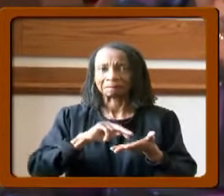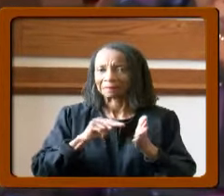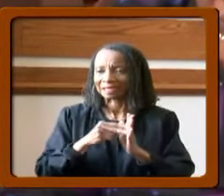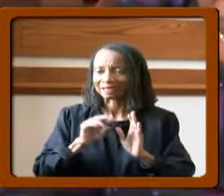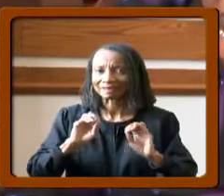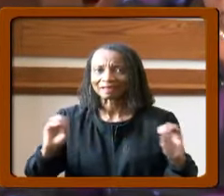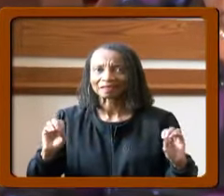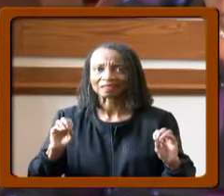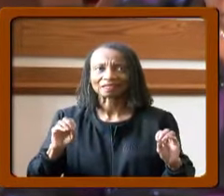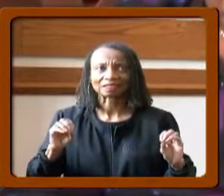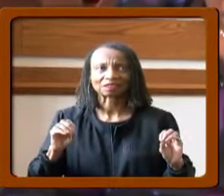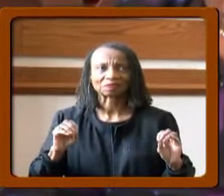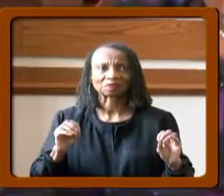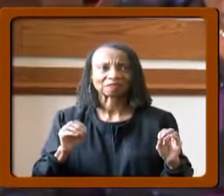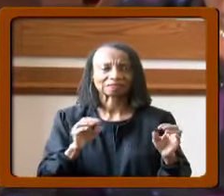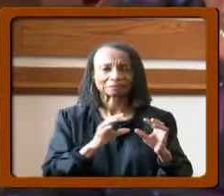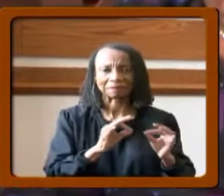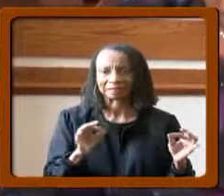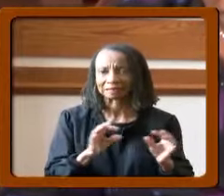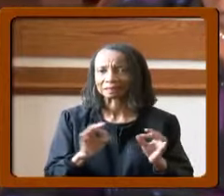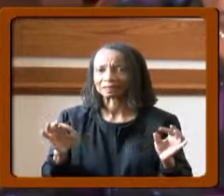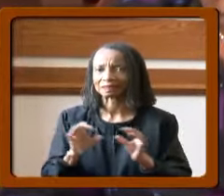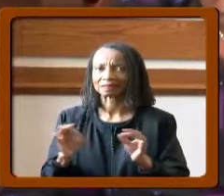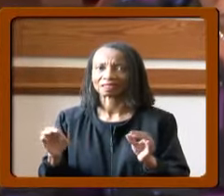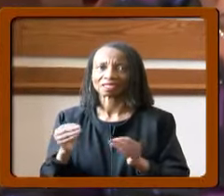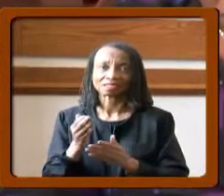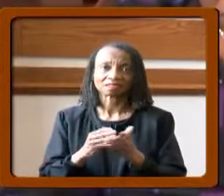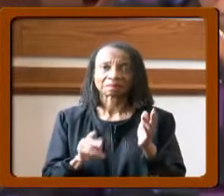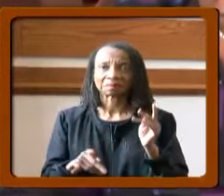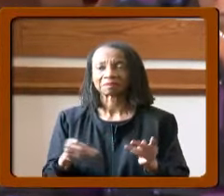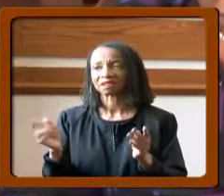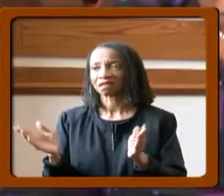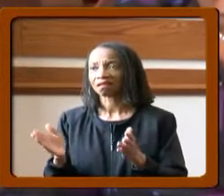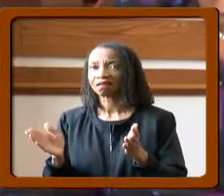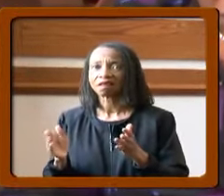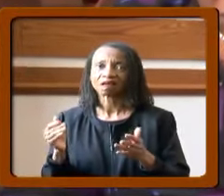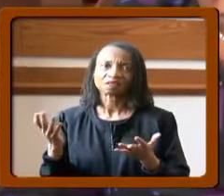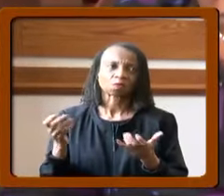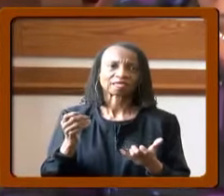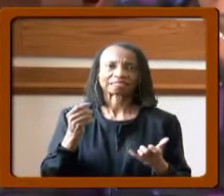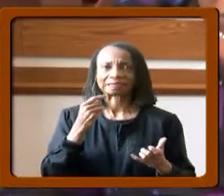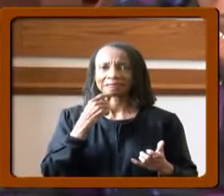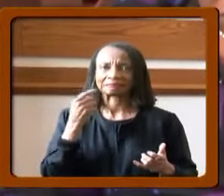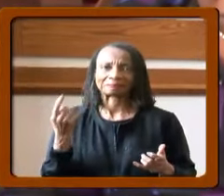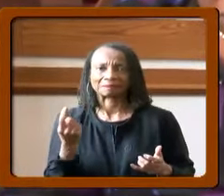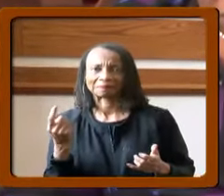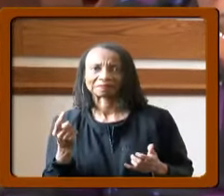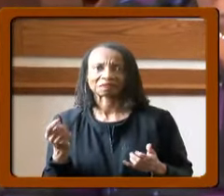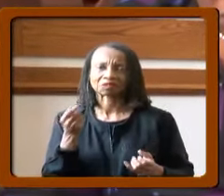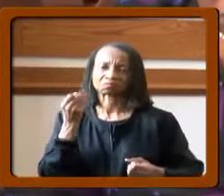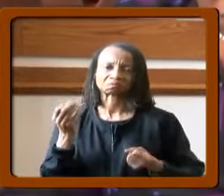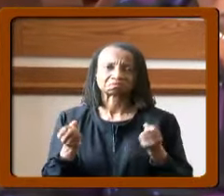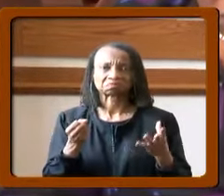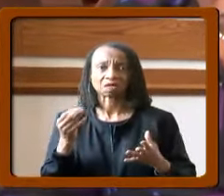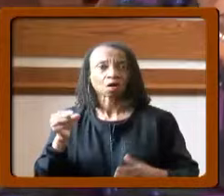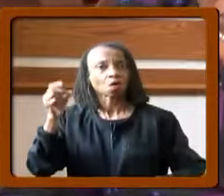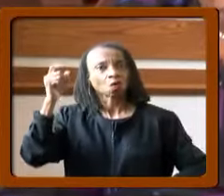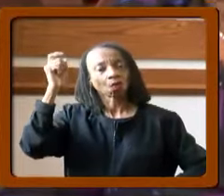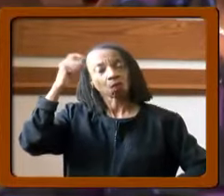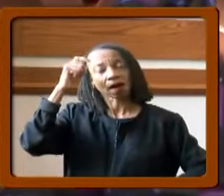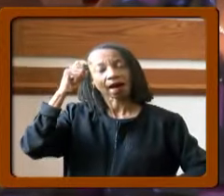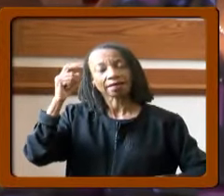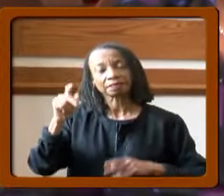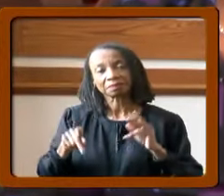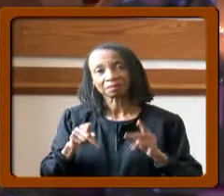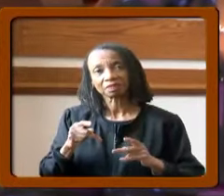Words everywhere. Some folk talk just because they want to say something. Wise people talk because